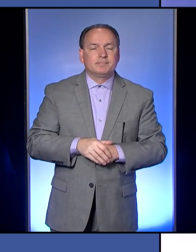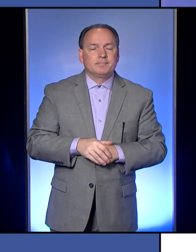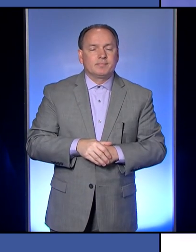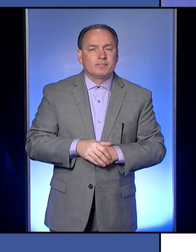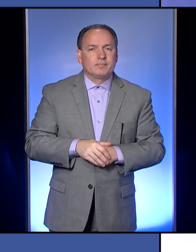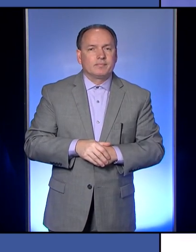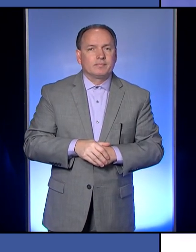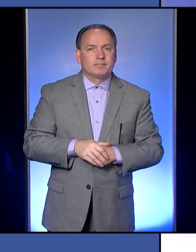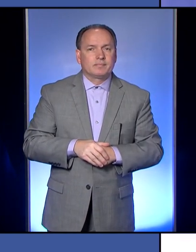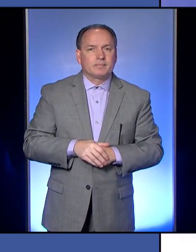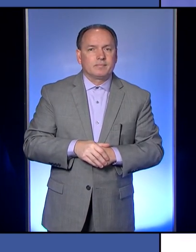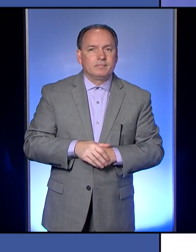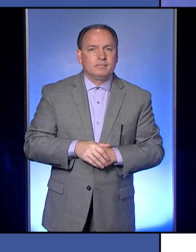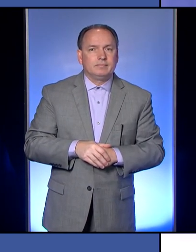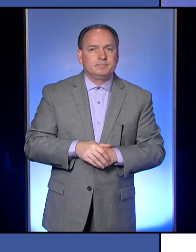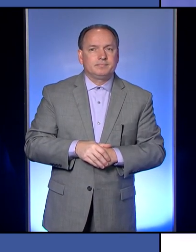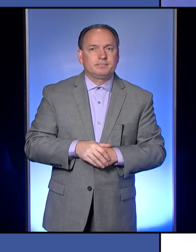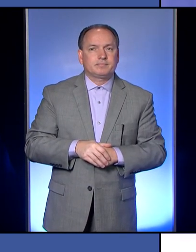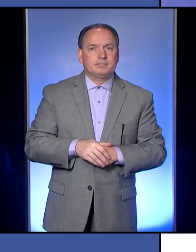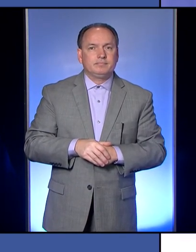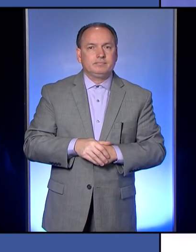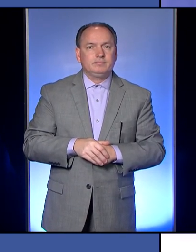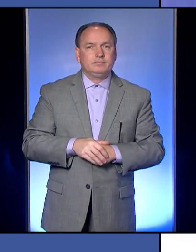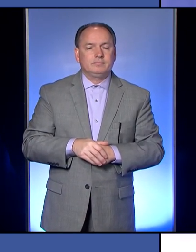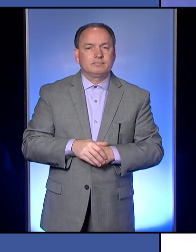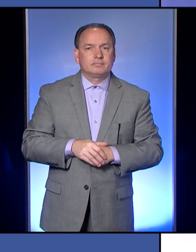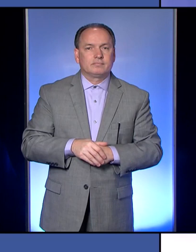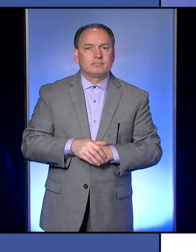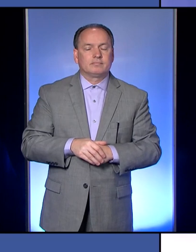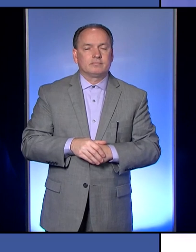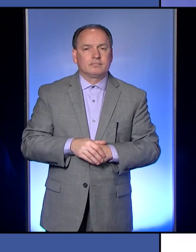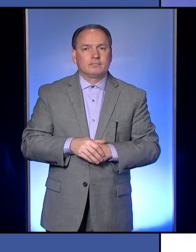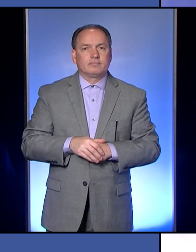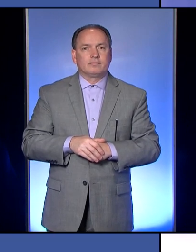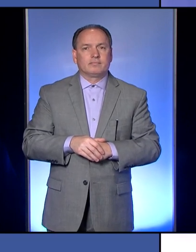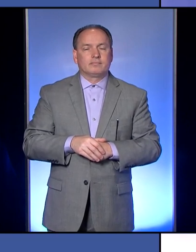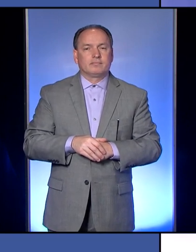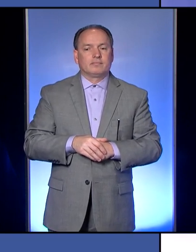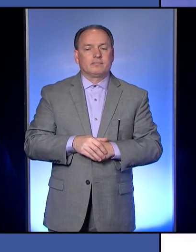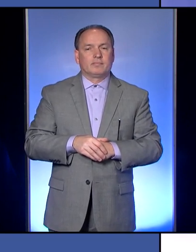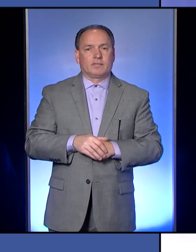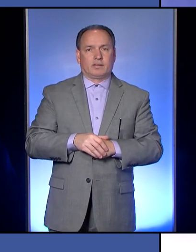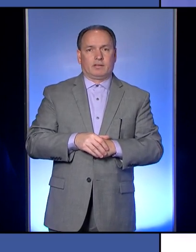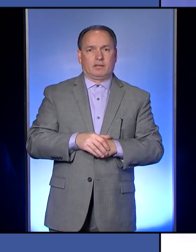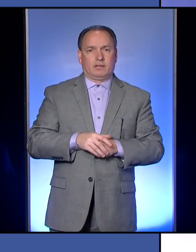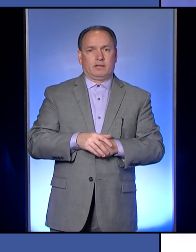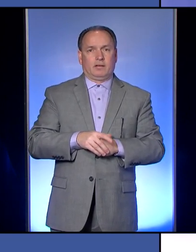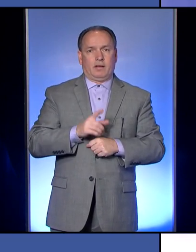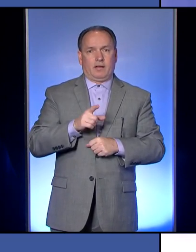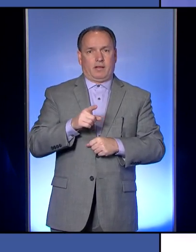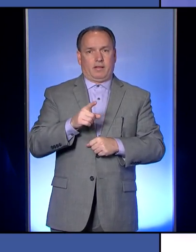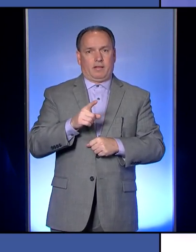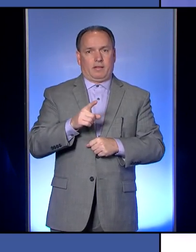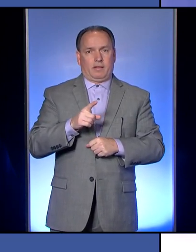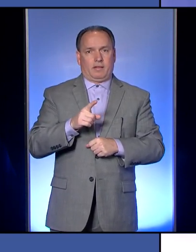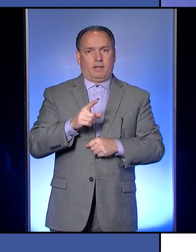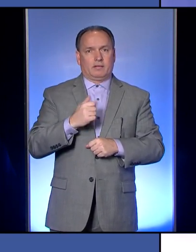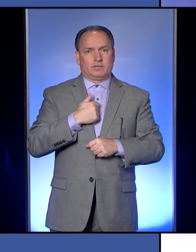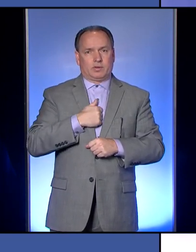one of those individuals living there. And then will they take in excuse me, hold